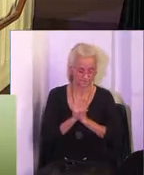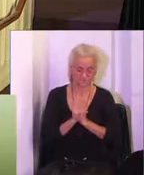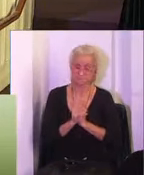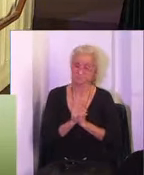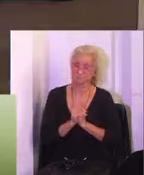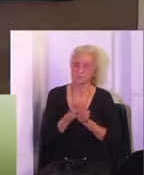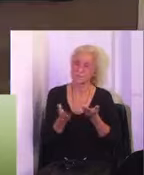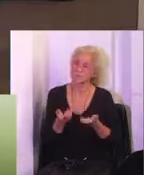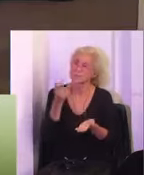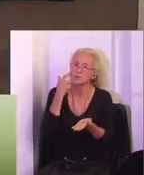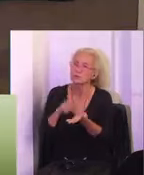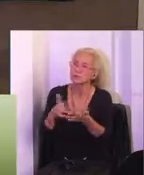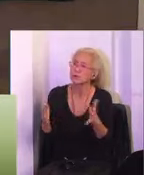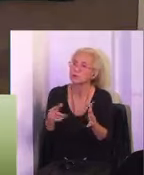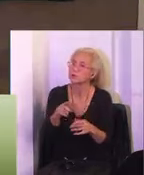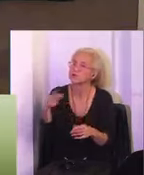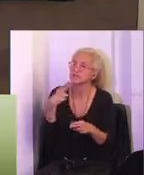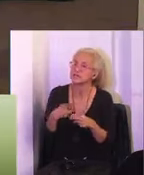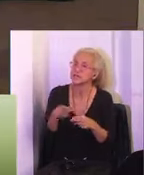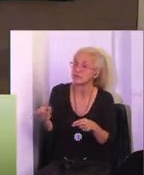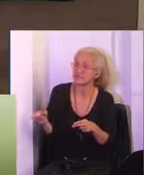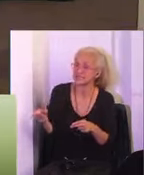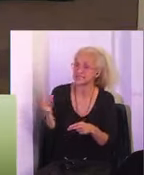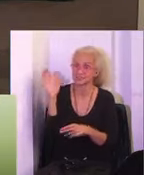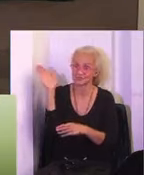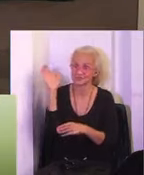Now, you may have noticed already the name of this sermon.